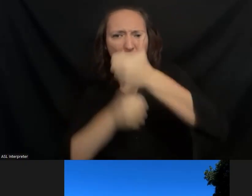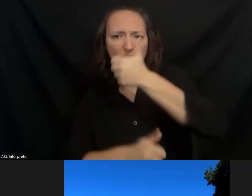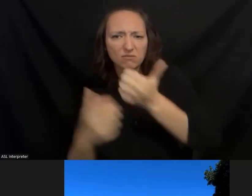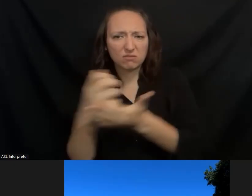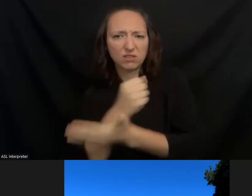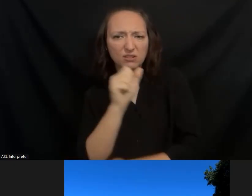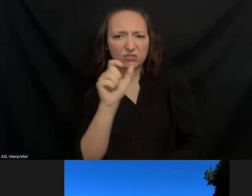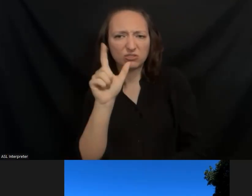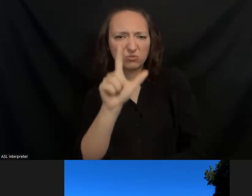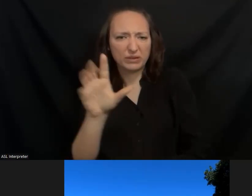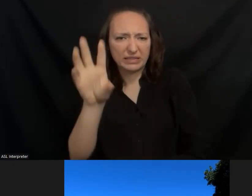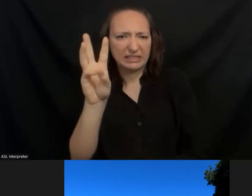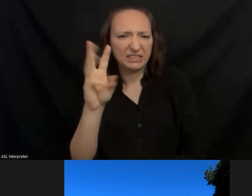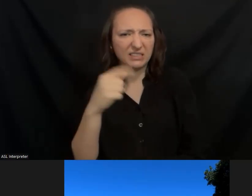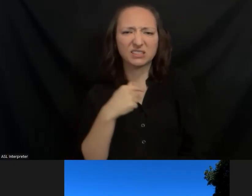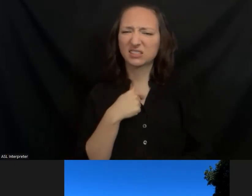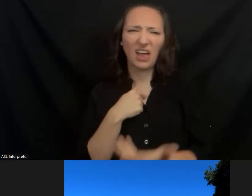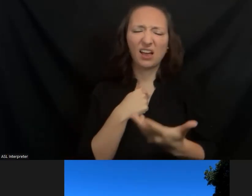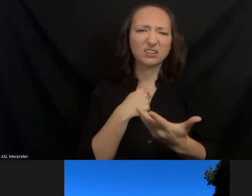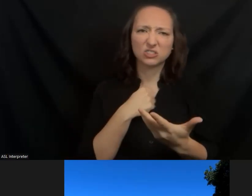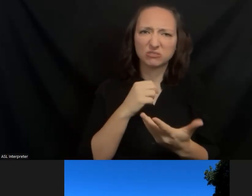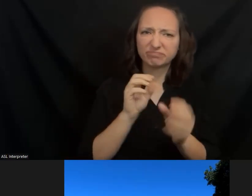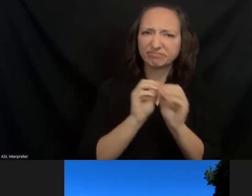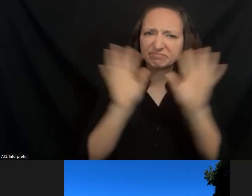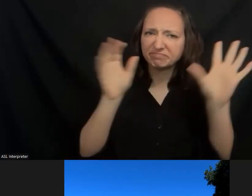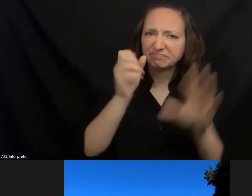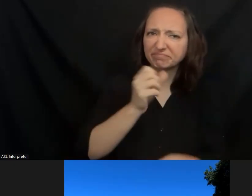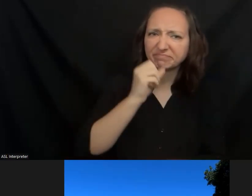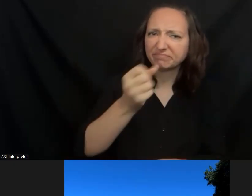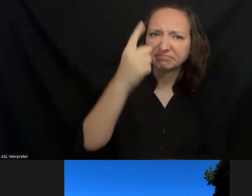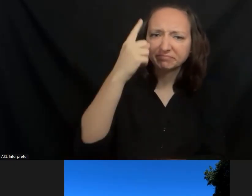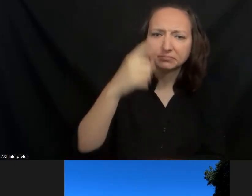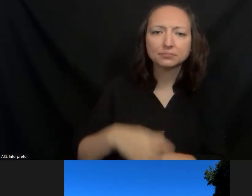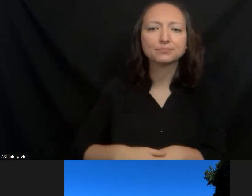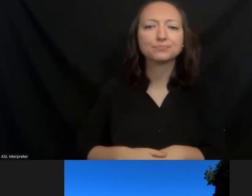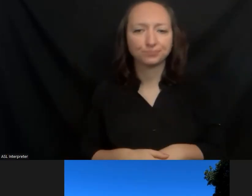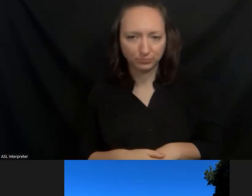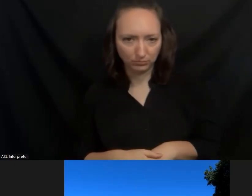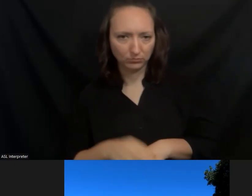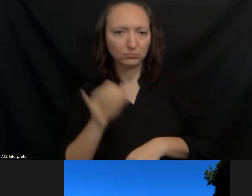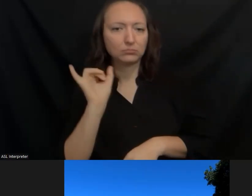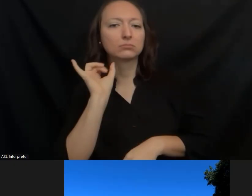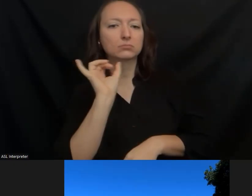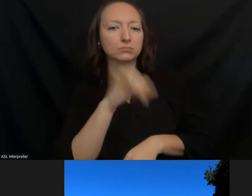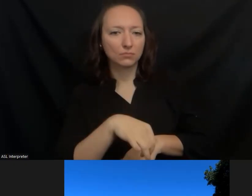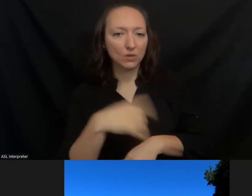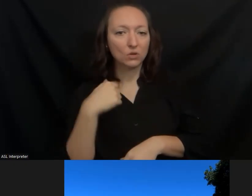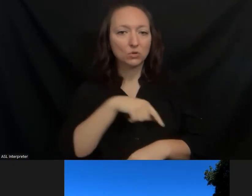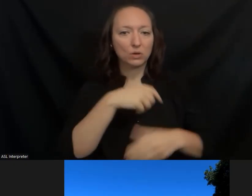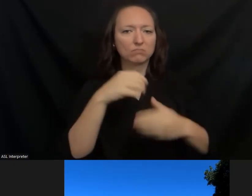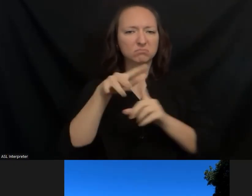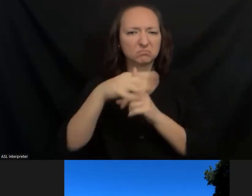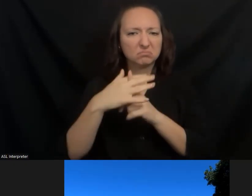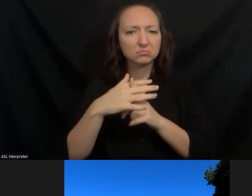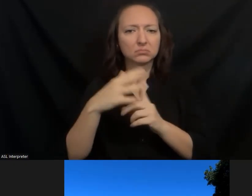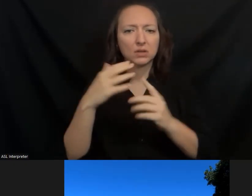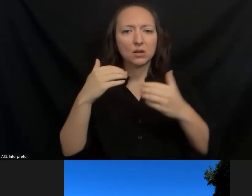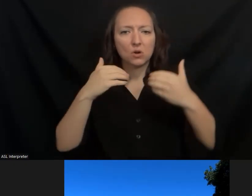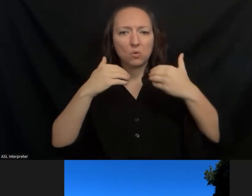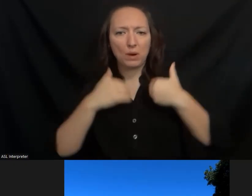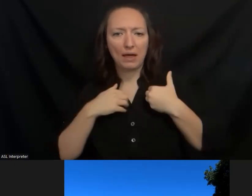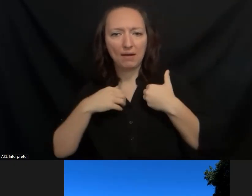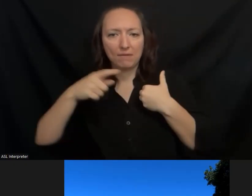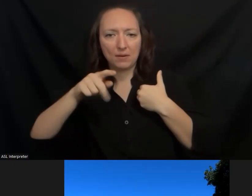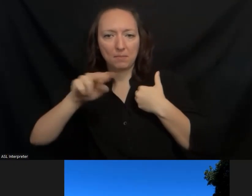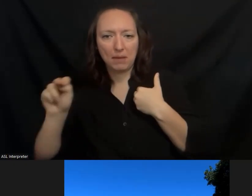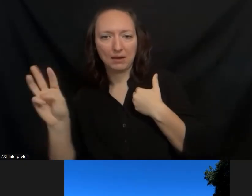is and how it works. Yeah, absolutely. So we'll give some context. So the Penvest charges that we have deployed, there's one for water and one for wastewater. And the intent of those